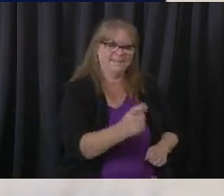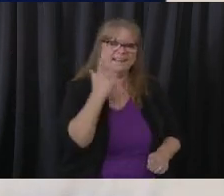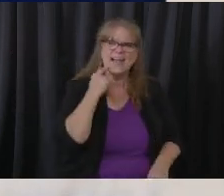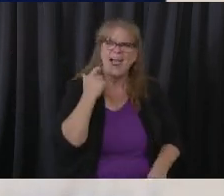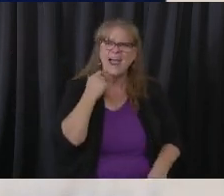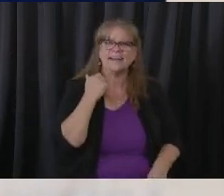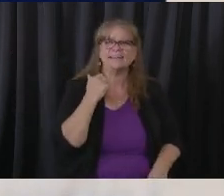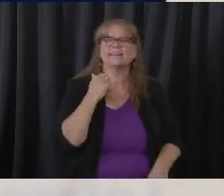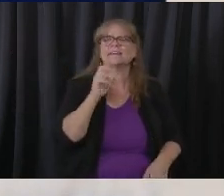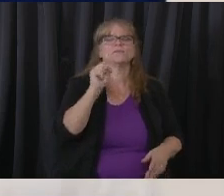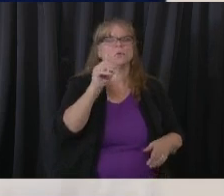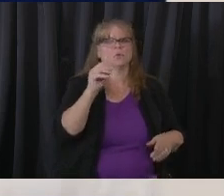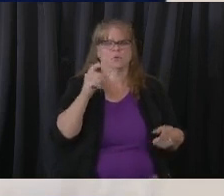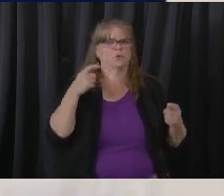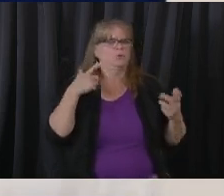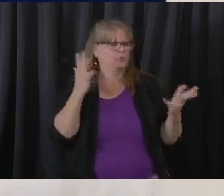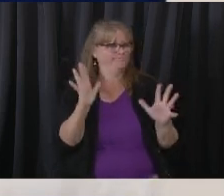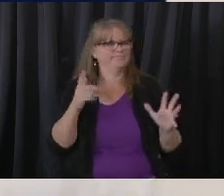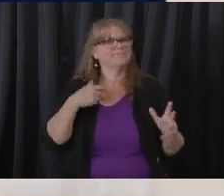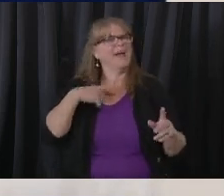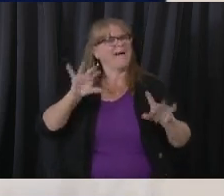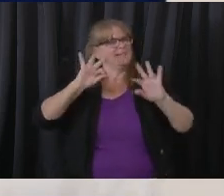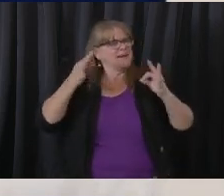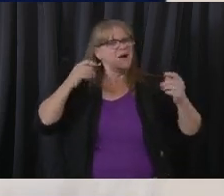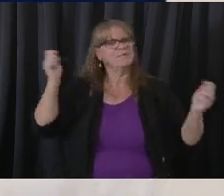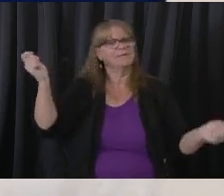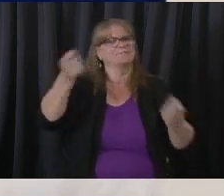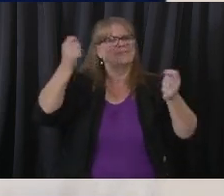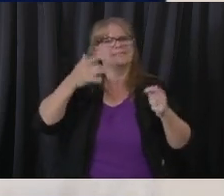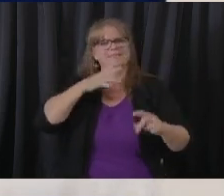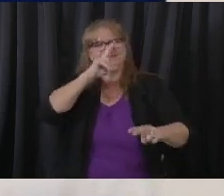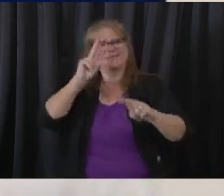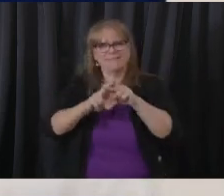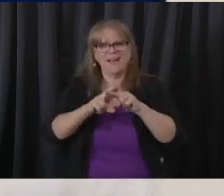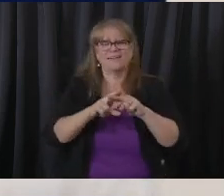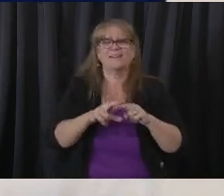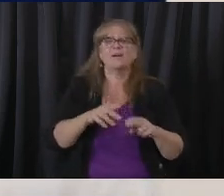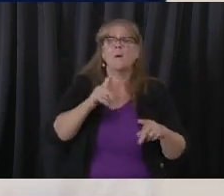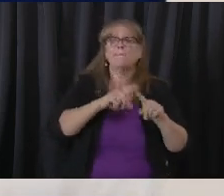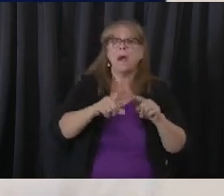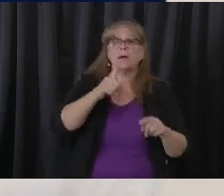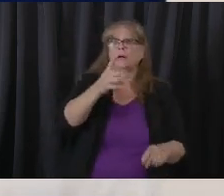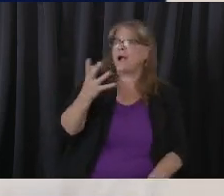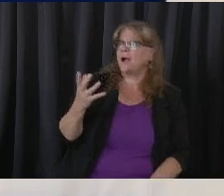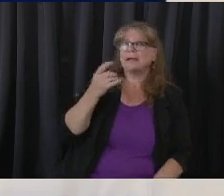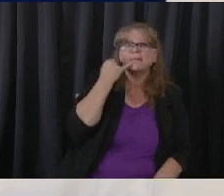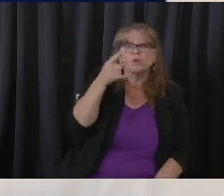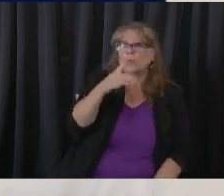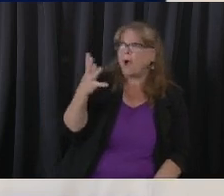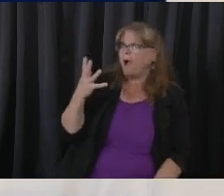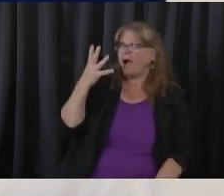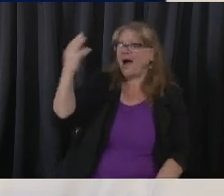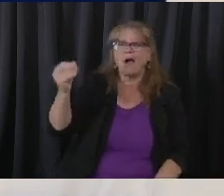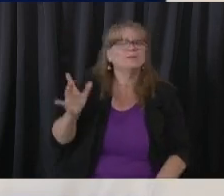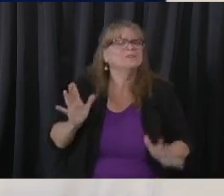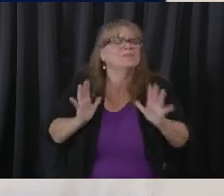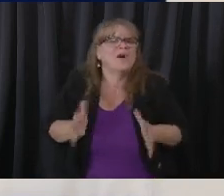Again, when we see the normal Halloween behavior, the biggest danger is large groups going together, especially adolescents. We see